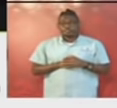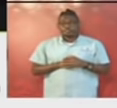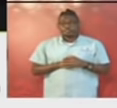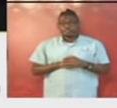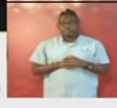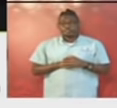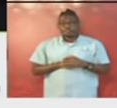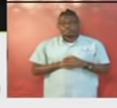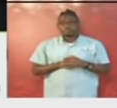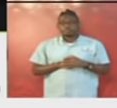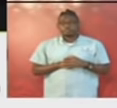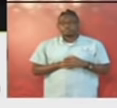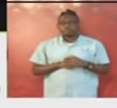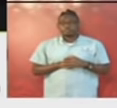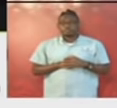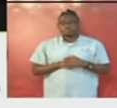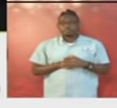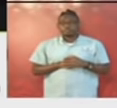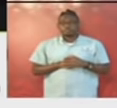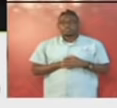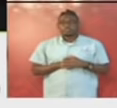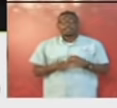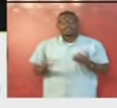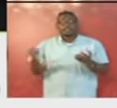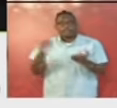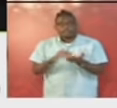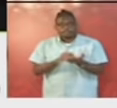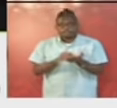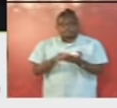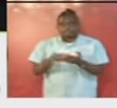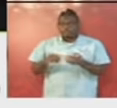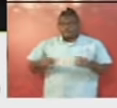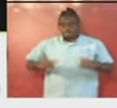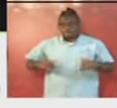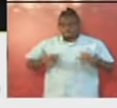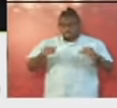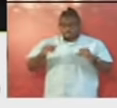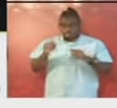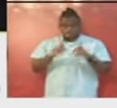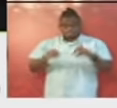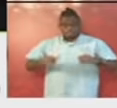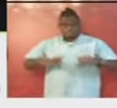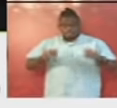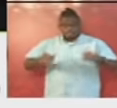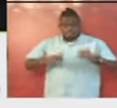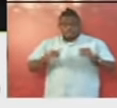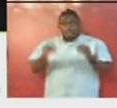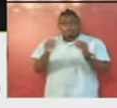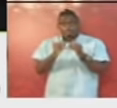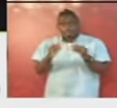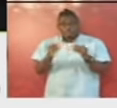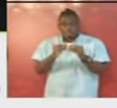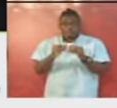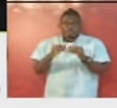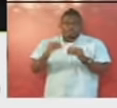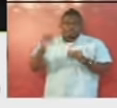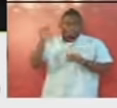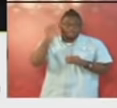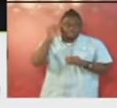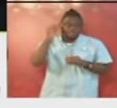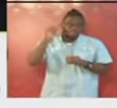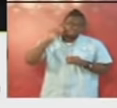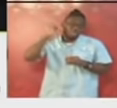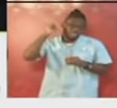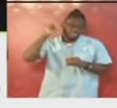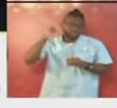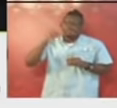Other findings were that, again, younger respondents continued to experience greater increase in mental stress, and females continued